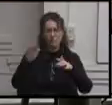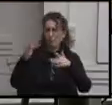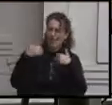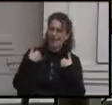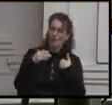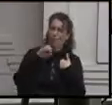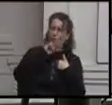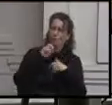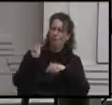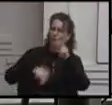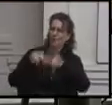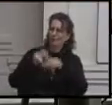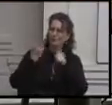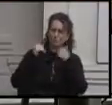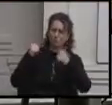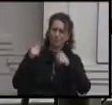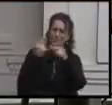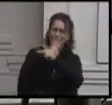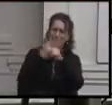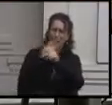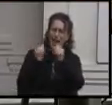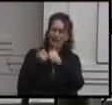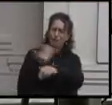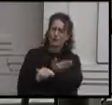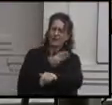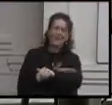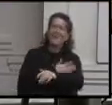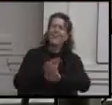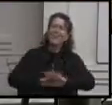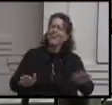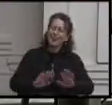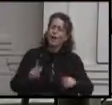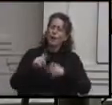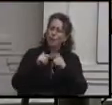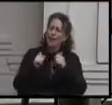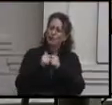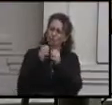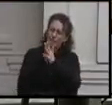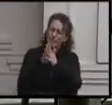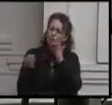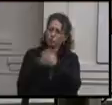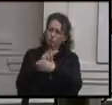energy audits and improve buildings that are new buildings.